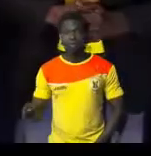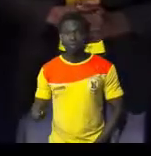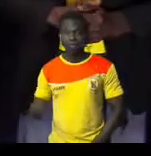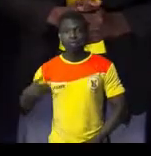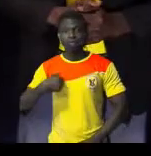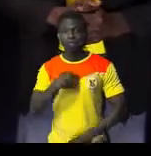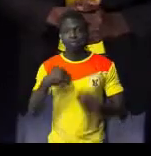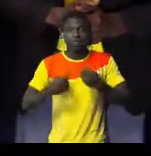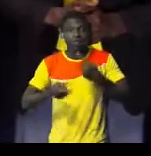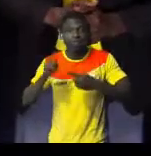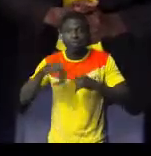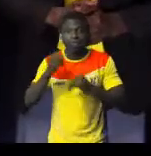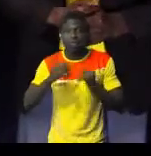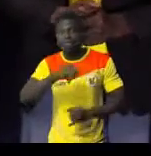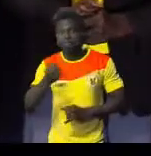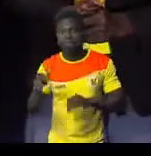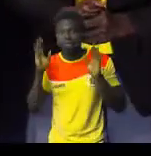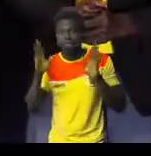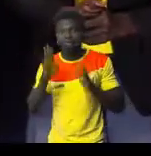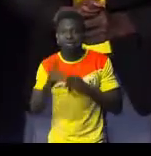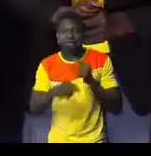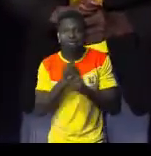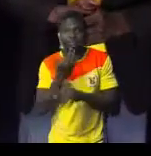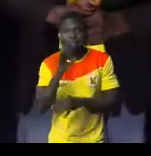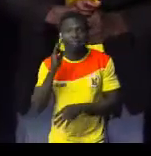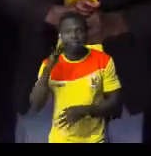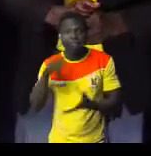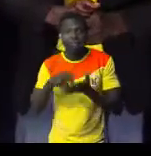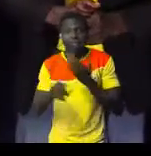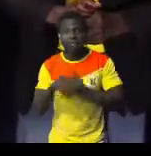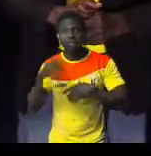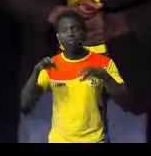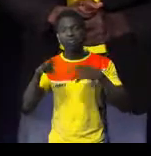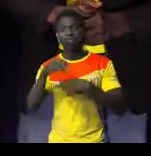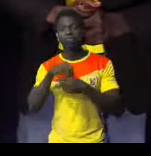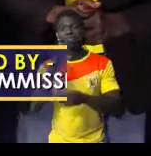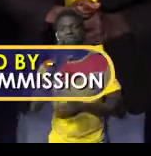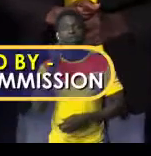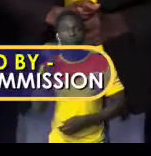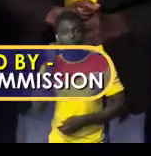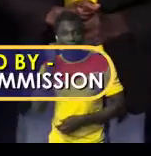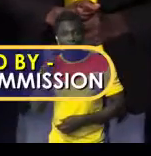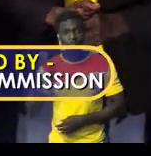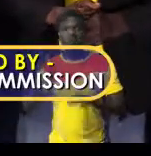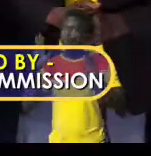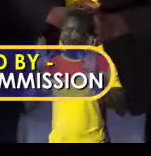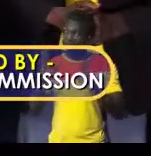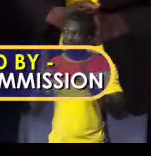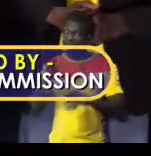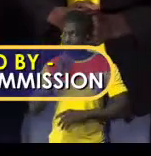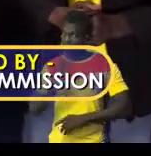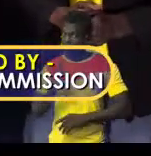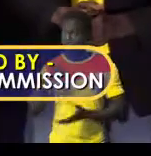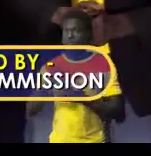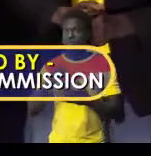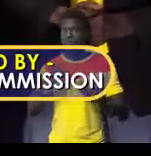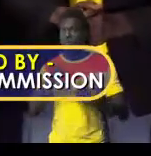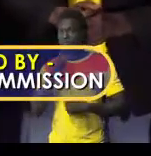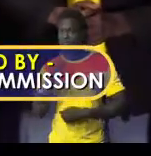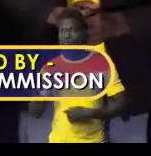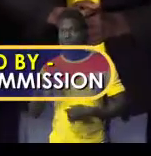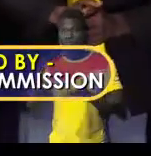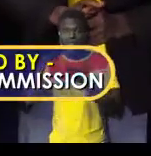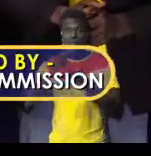Dear pupils, we've come to the end of another wonderful edition of your favorite program, The Classroom in Your Home. Wonderful indeed it has